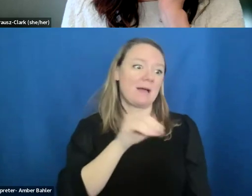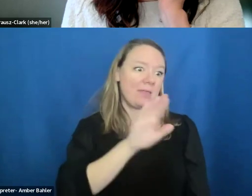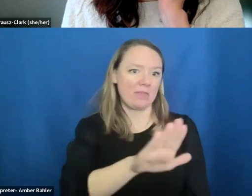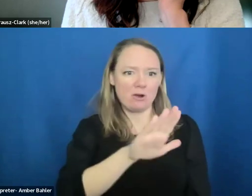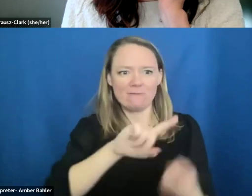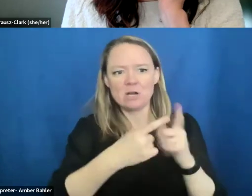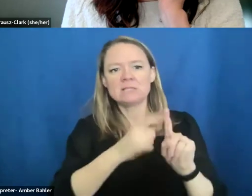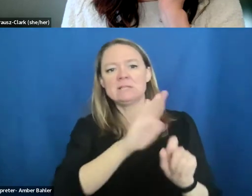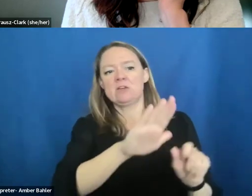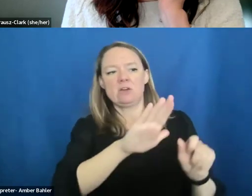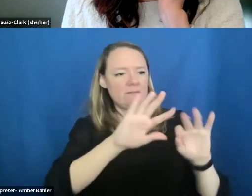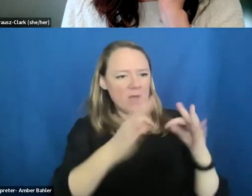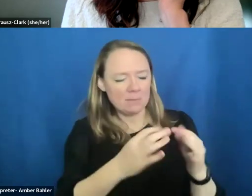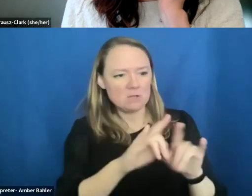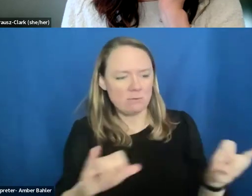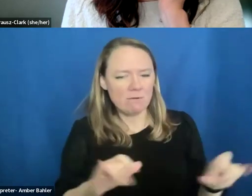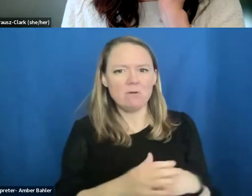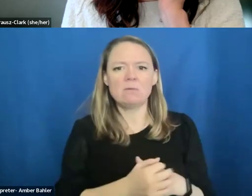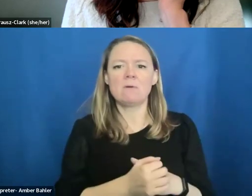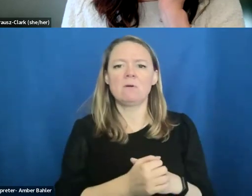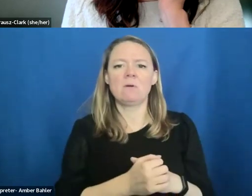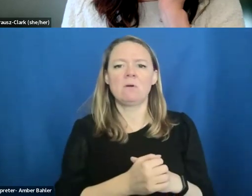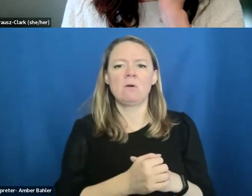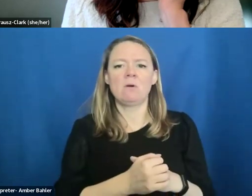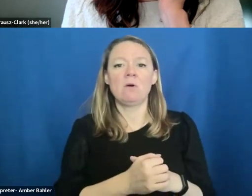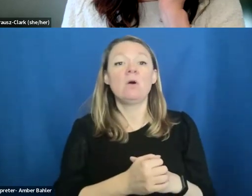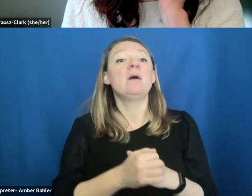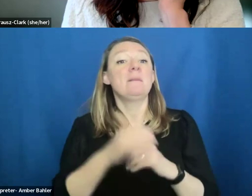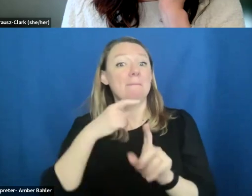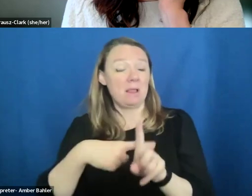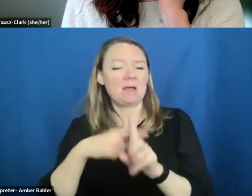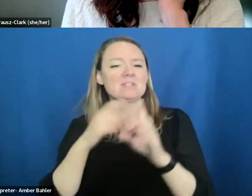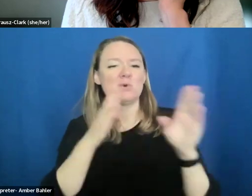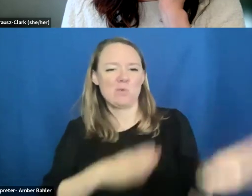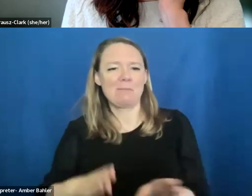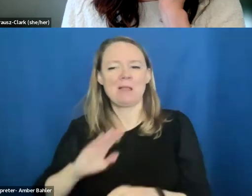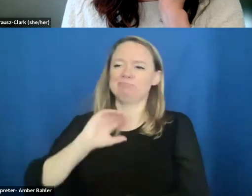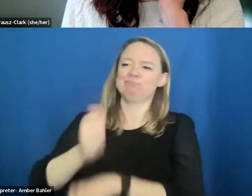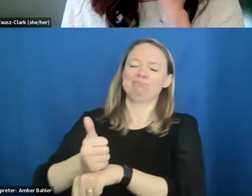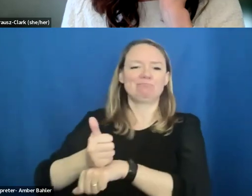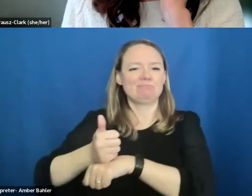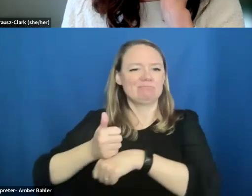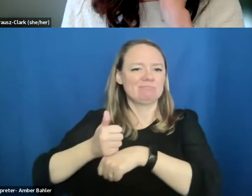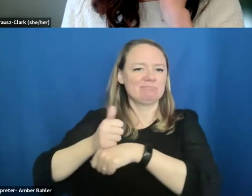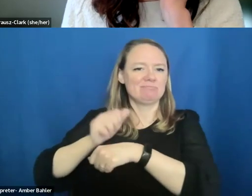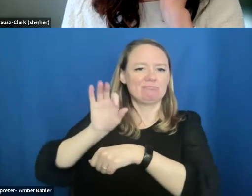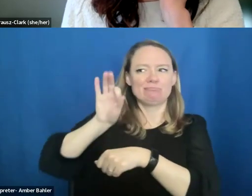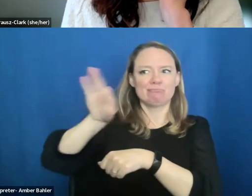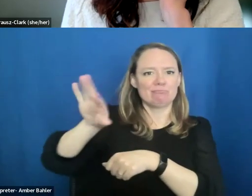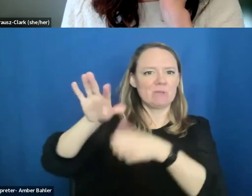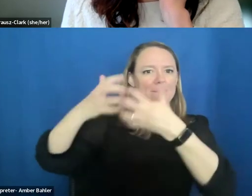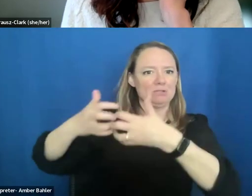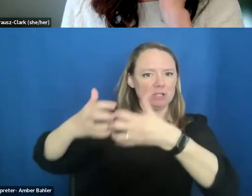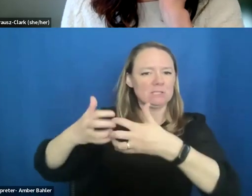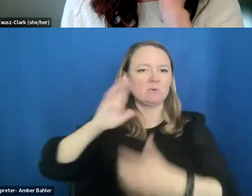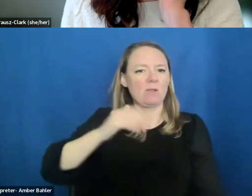who are using opioids. We'll also be standing up some vending machines across the state that will provide naloxone and other items